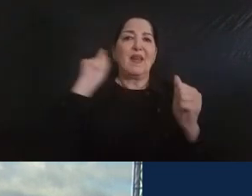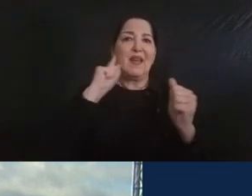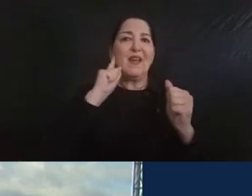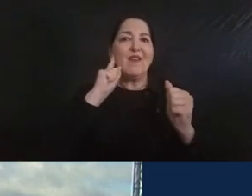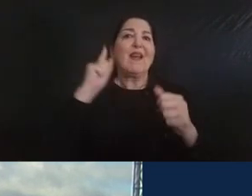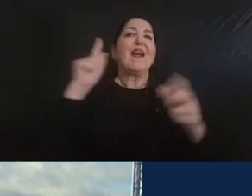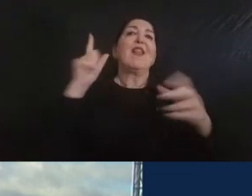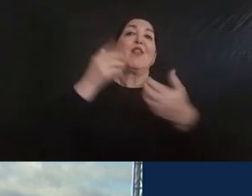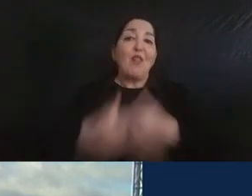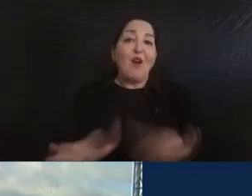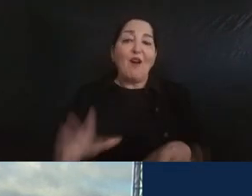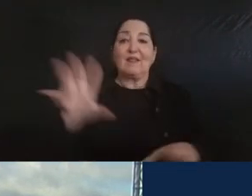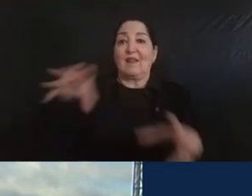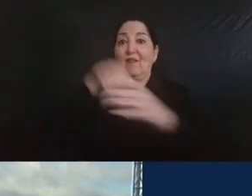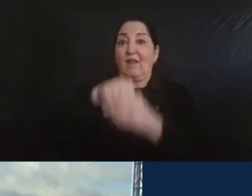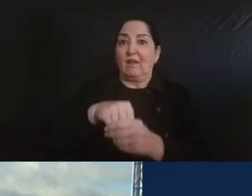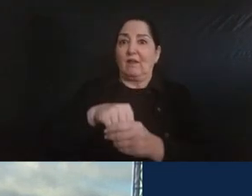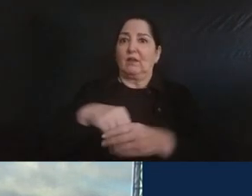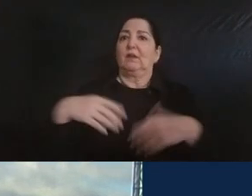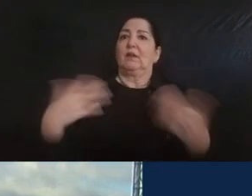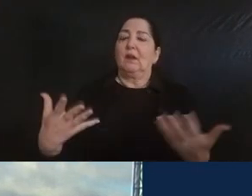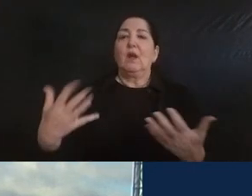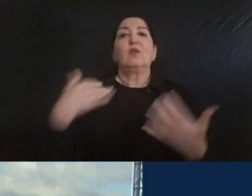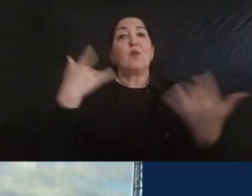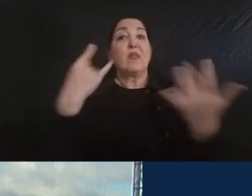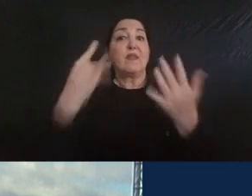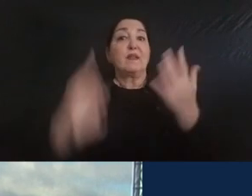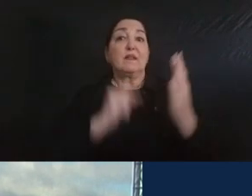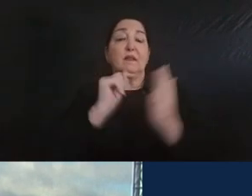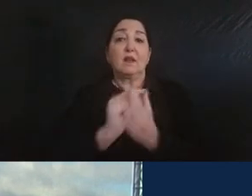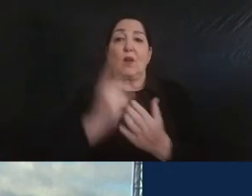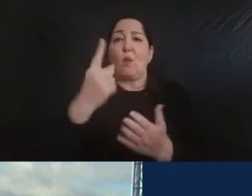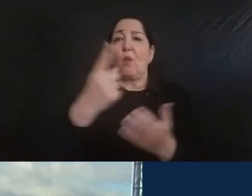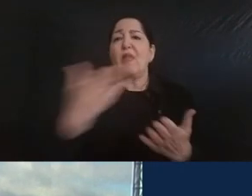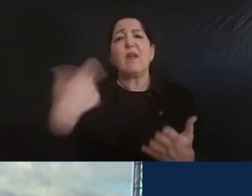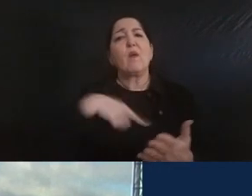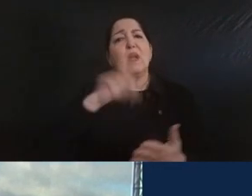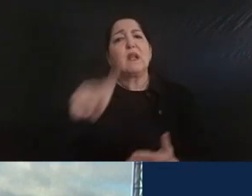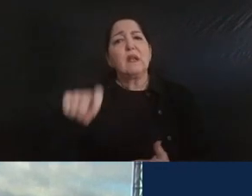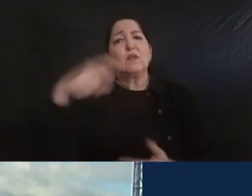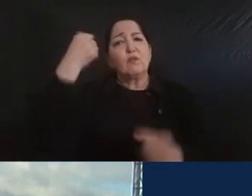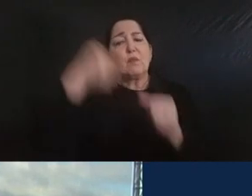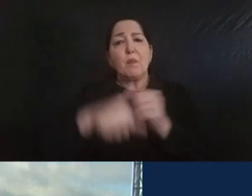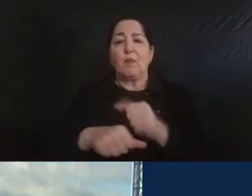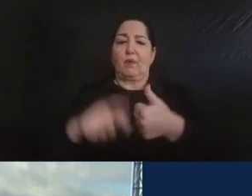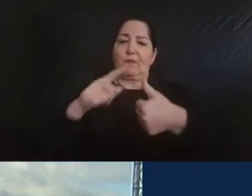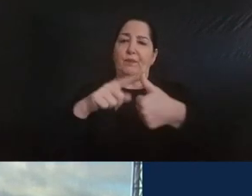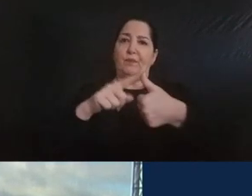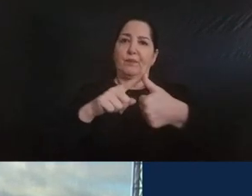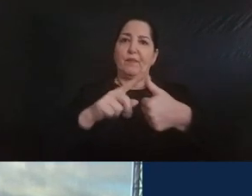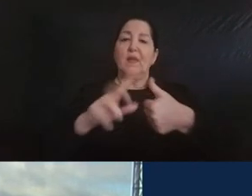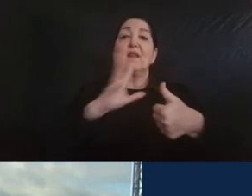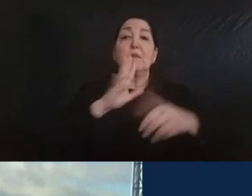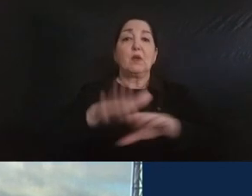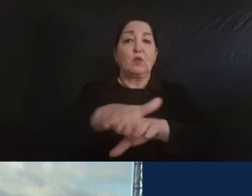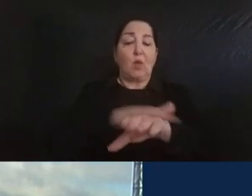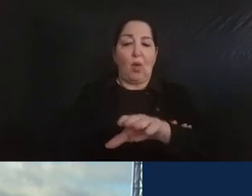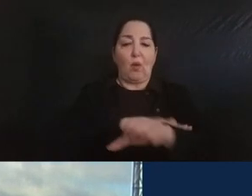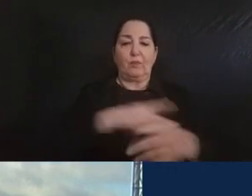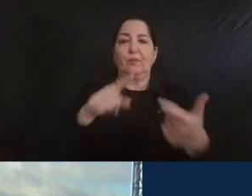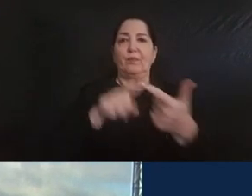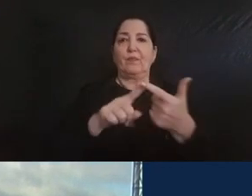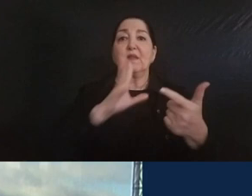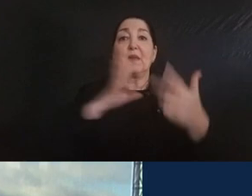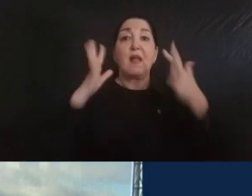also dealing with hearing loss. So in this era, one of the things we need to keep in mind is to speak slowly,